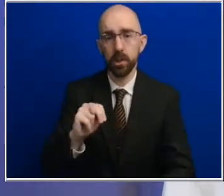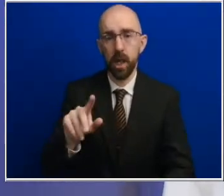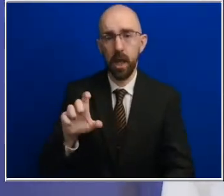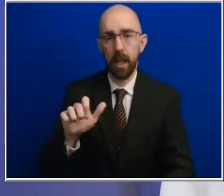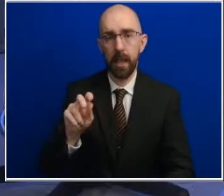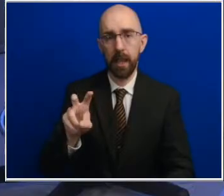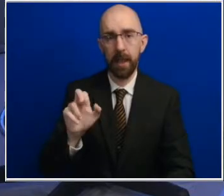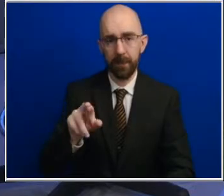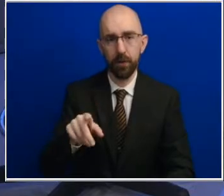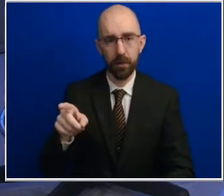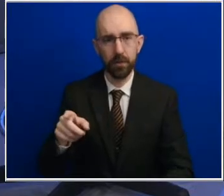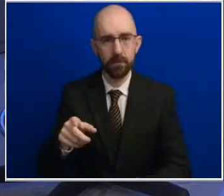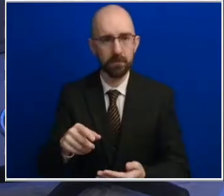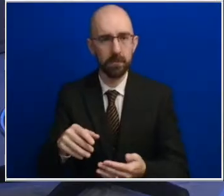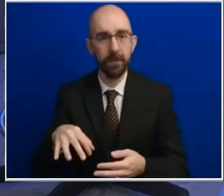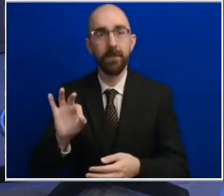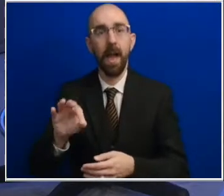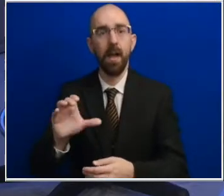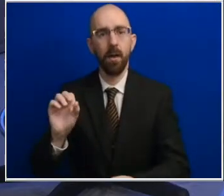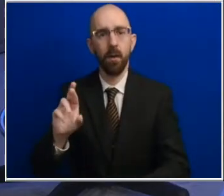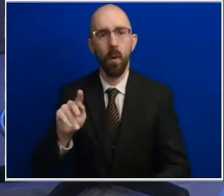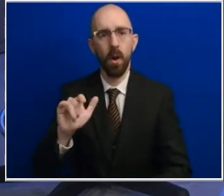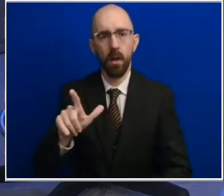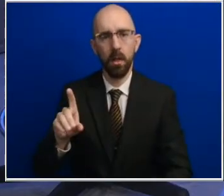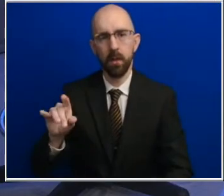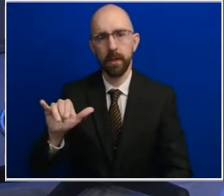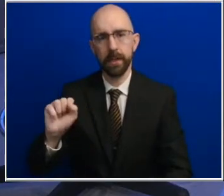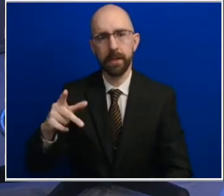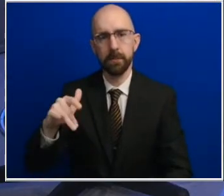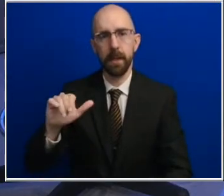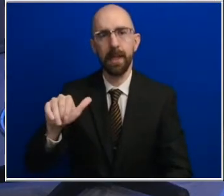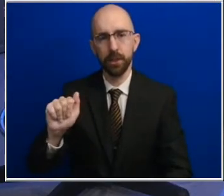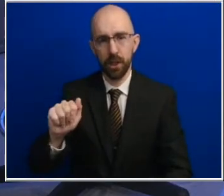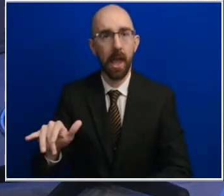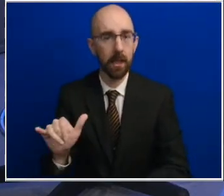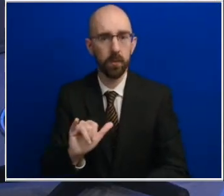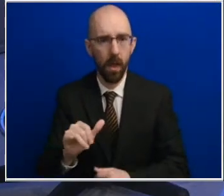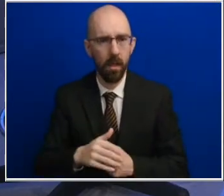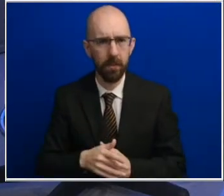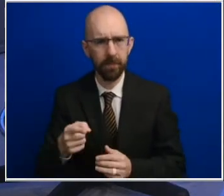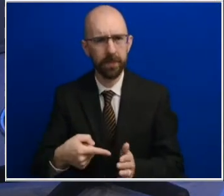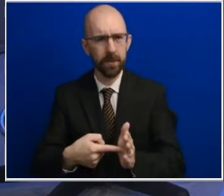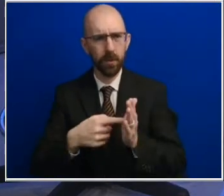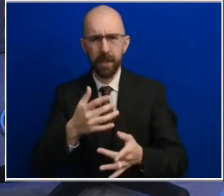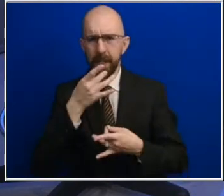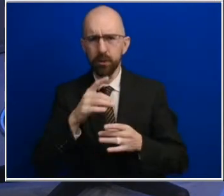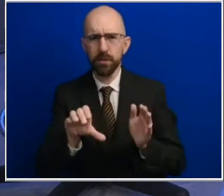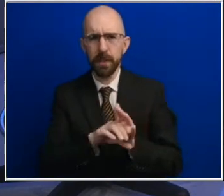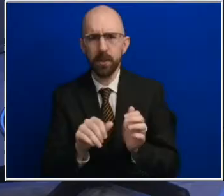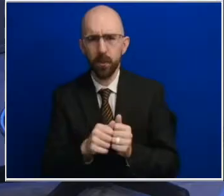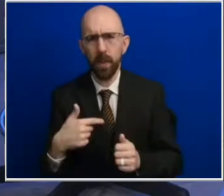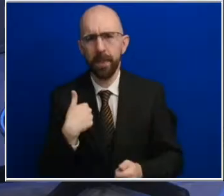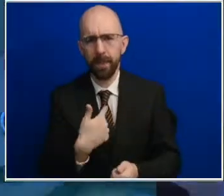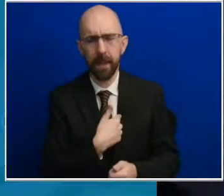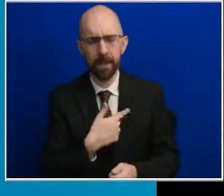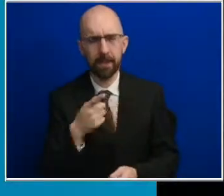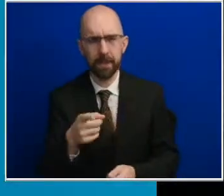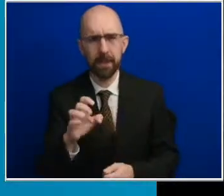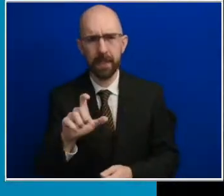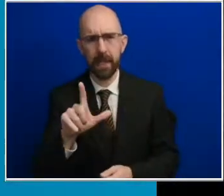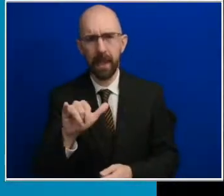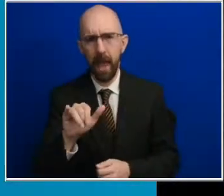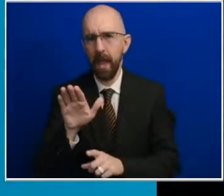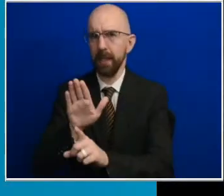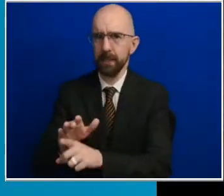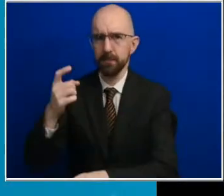So such a team. You shared a fascinating image with us, and I want to share it with our viewers as well. It's Eli's brain.